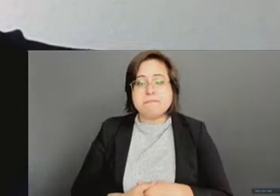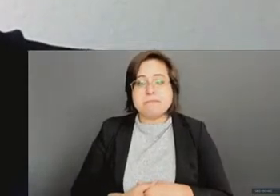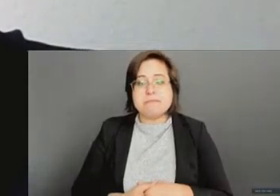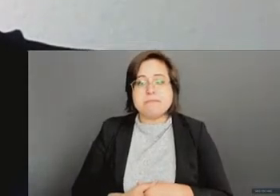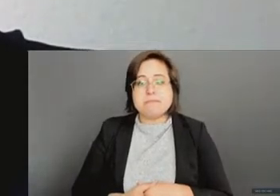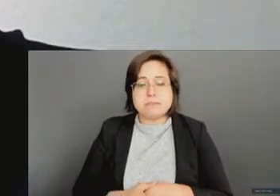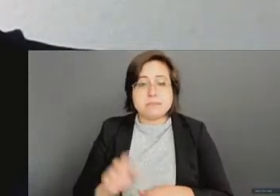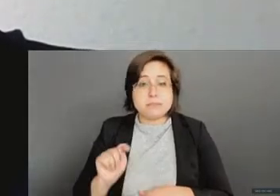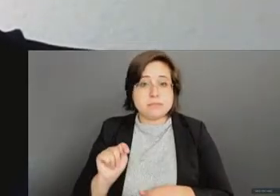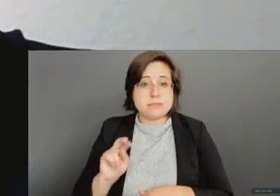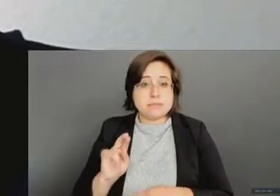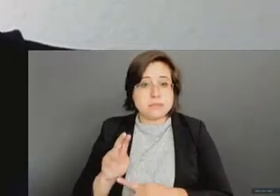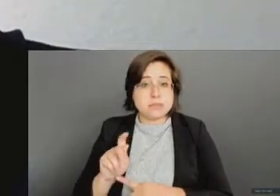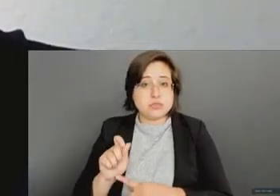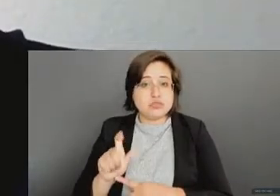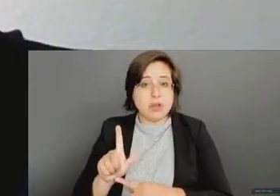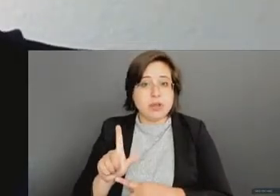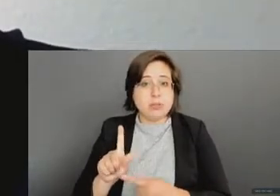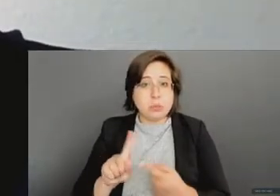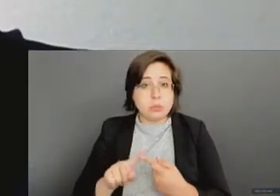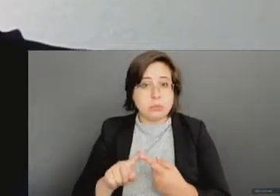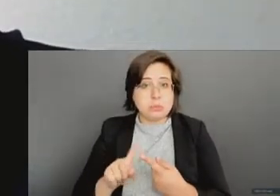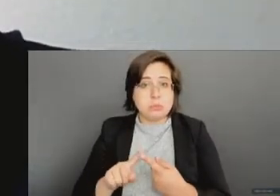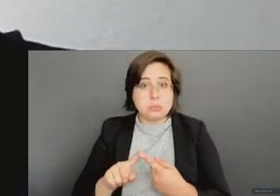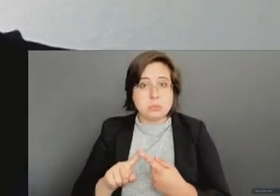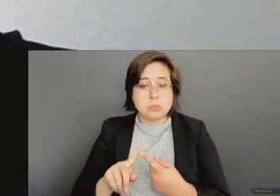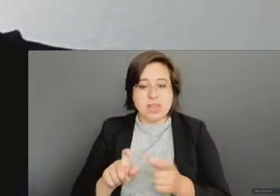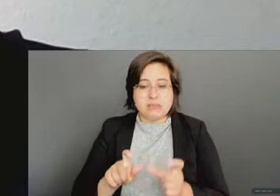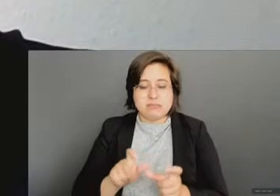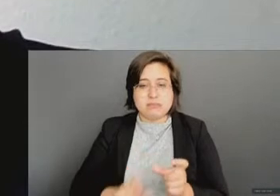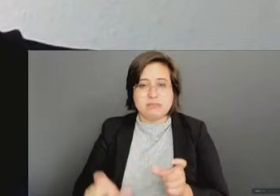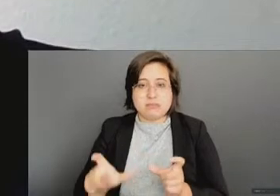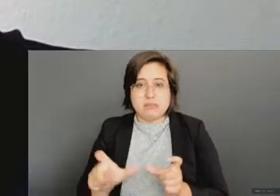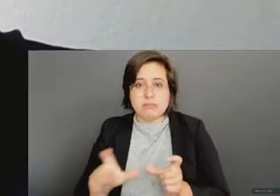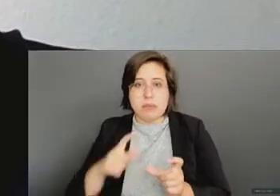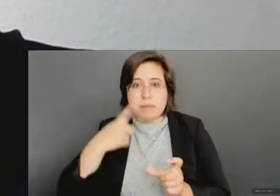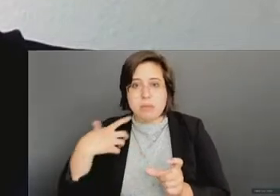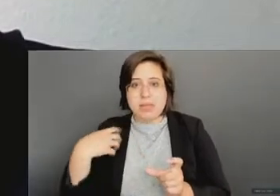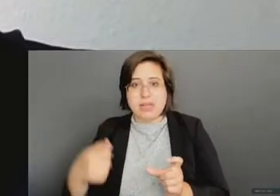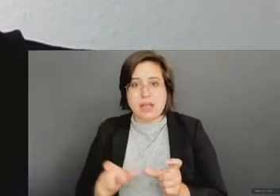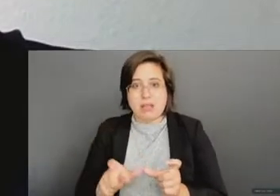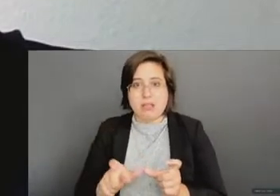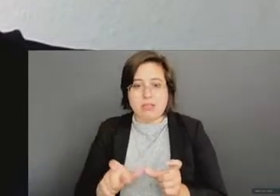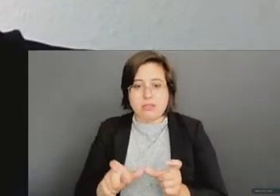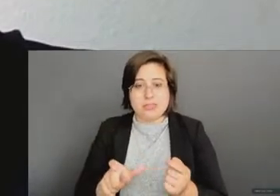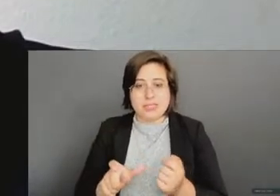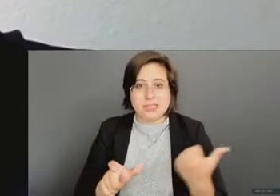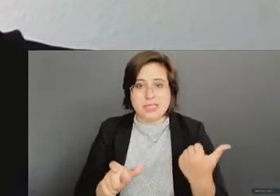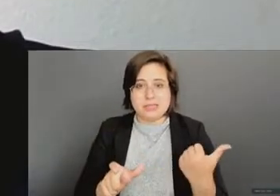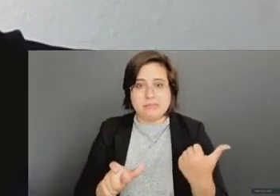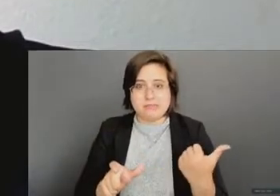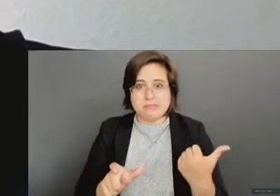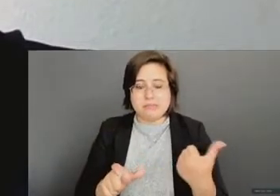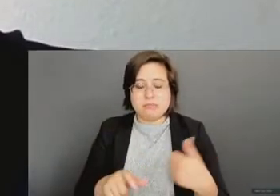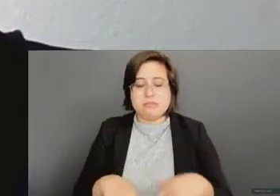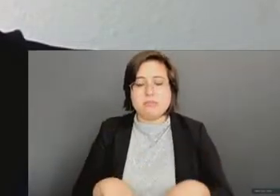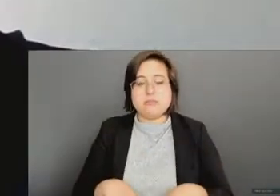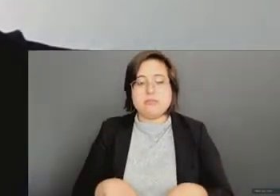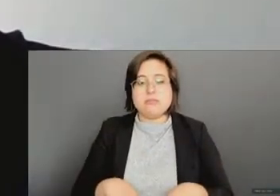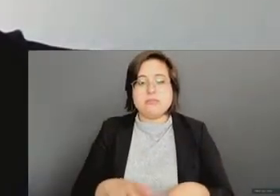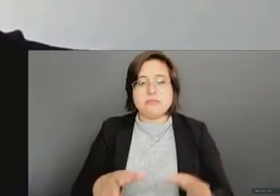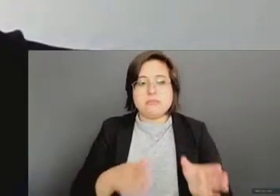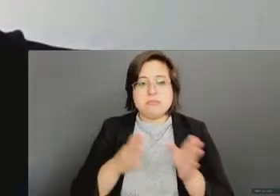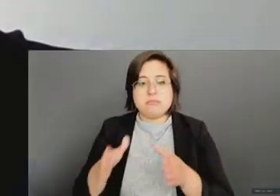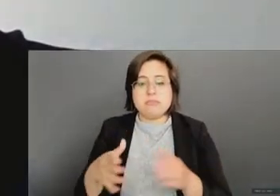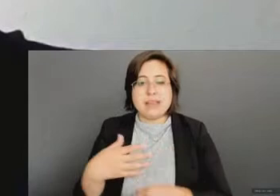tribal right before public health, and then following that after and tribally led,